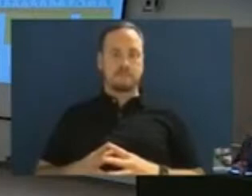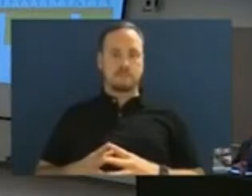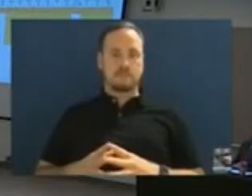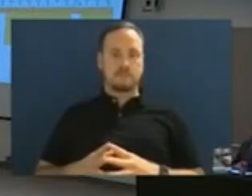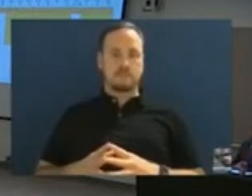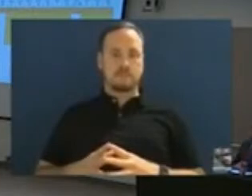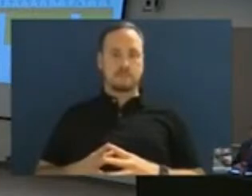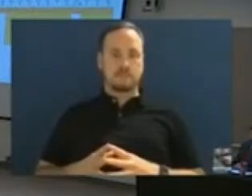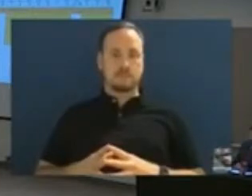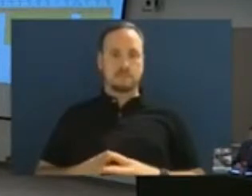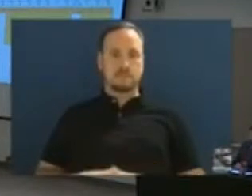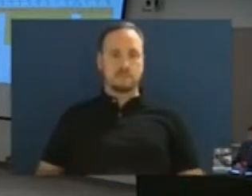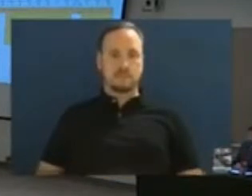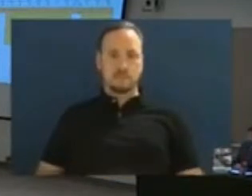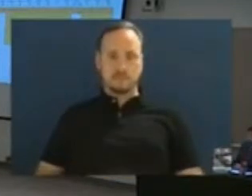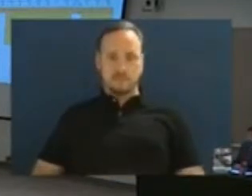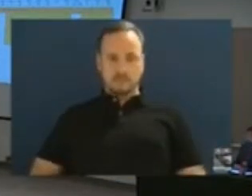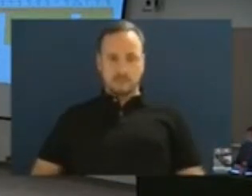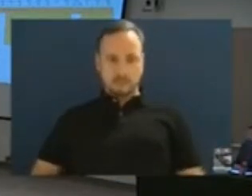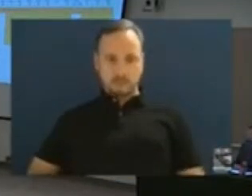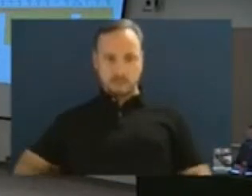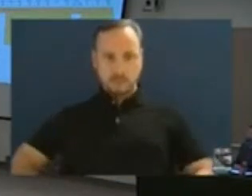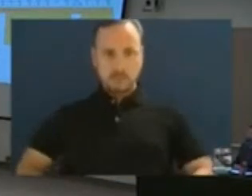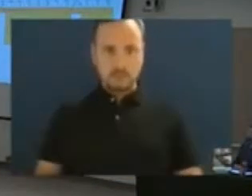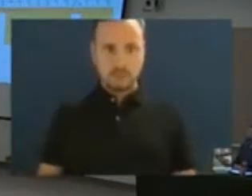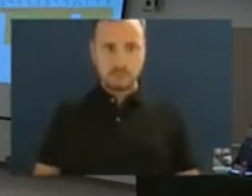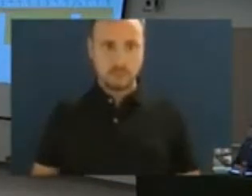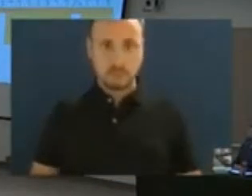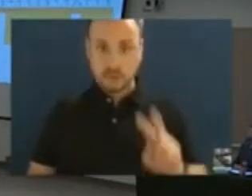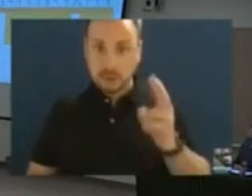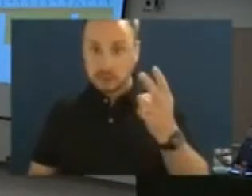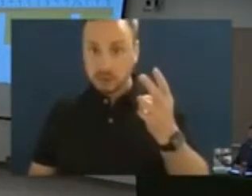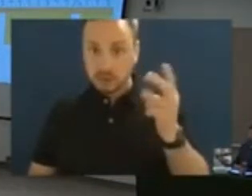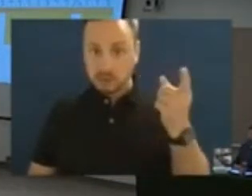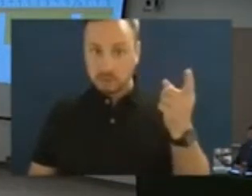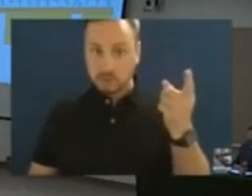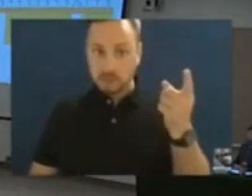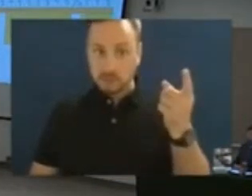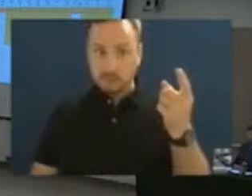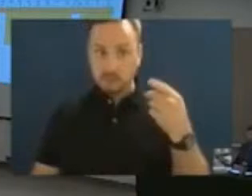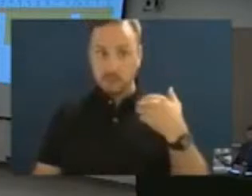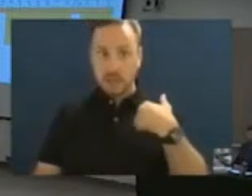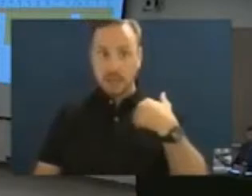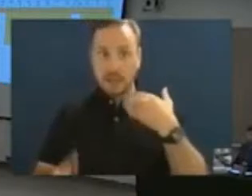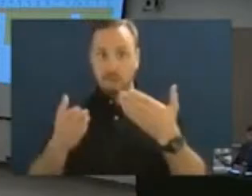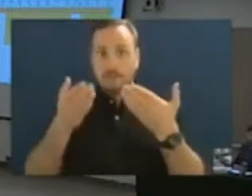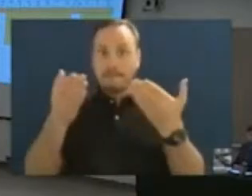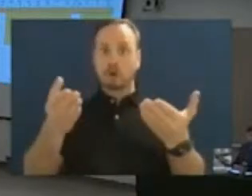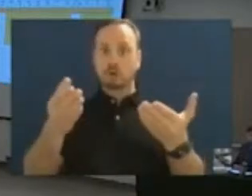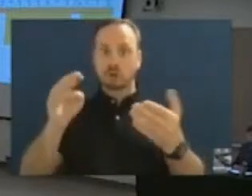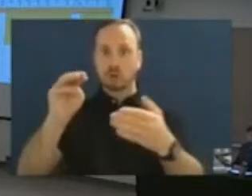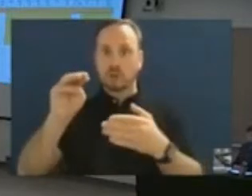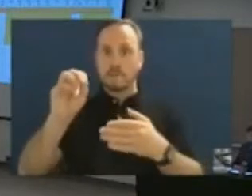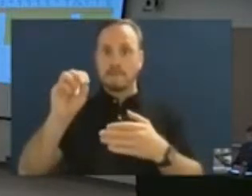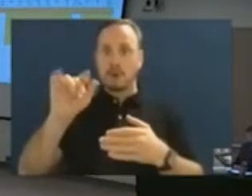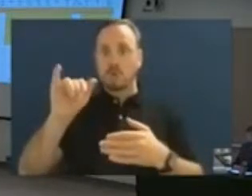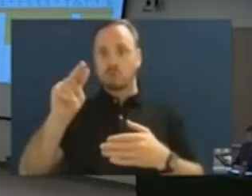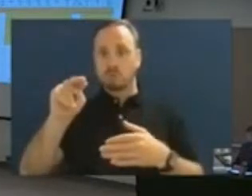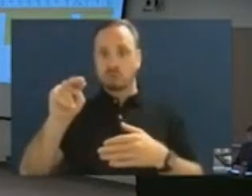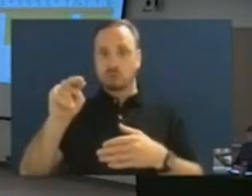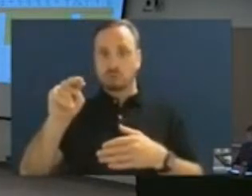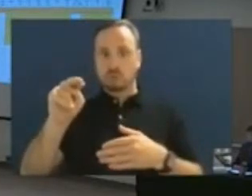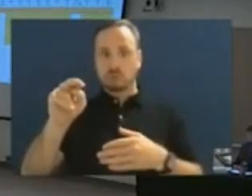Do we have a second? I second. Okay, so we have a motion on the floor from Ms. Shipp, a second from Ms.